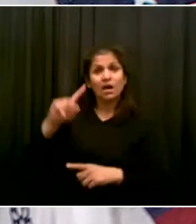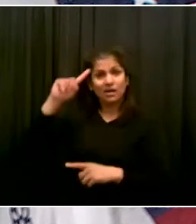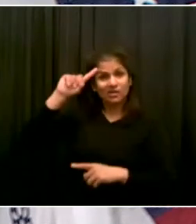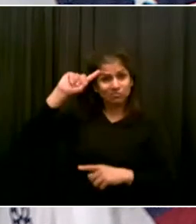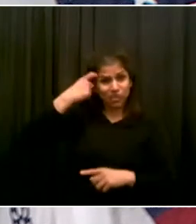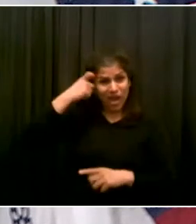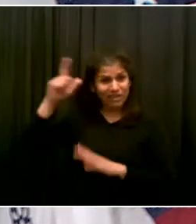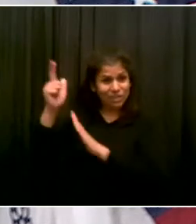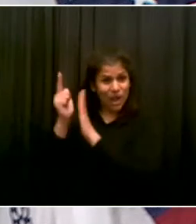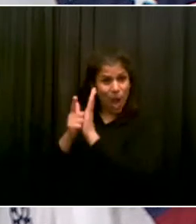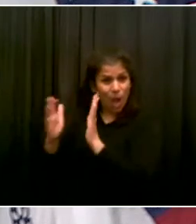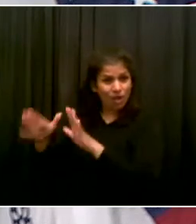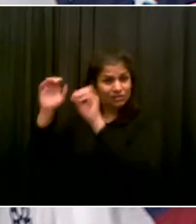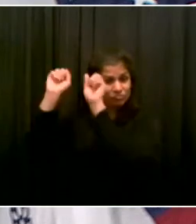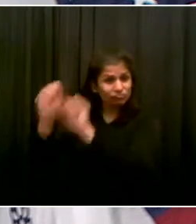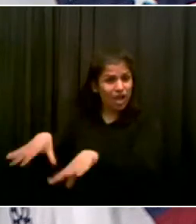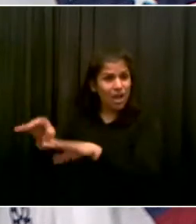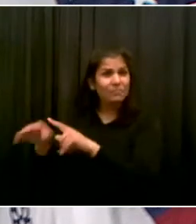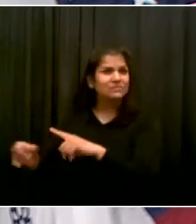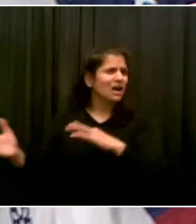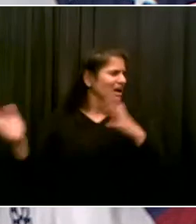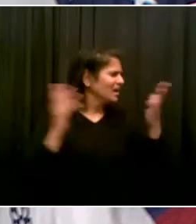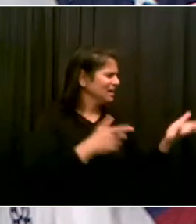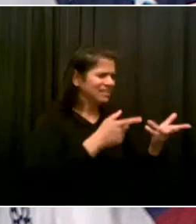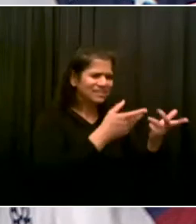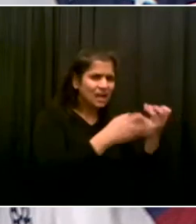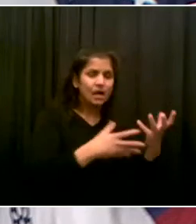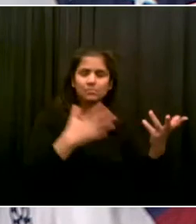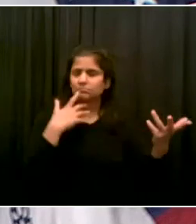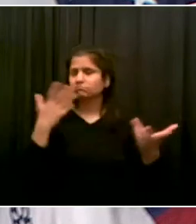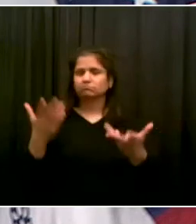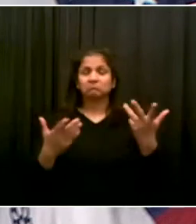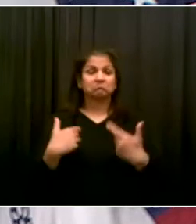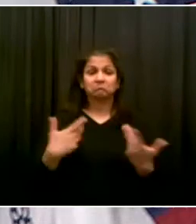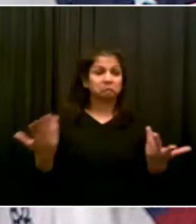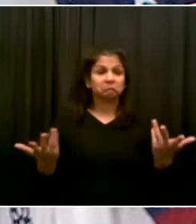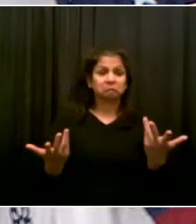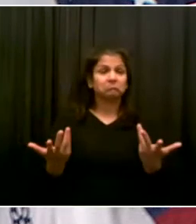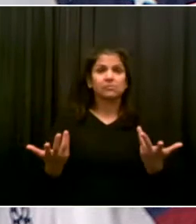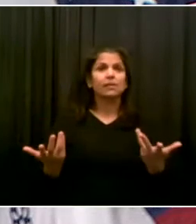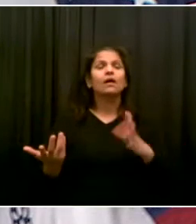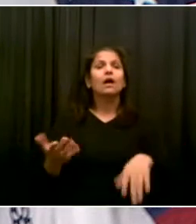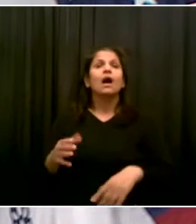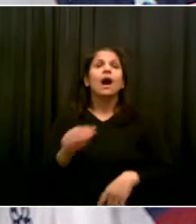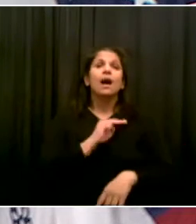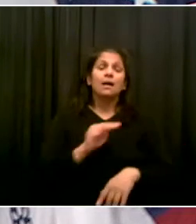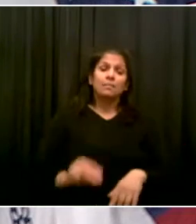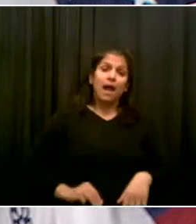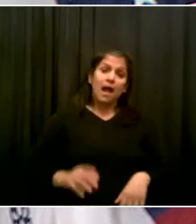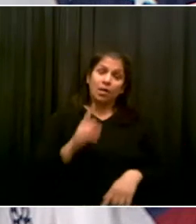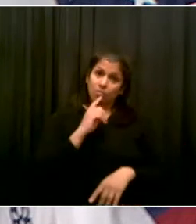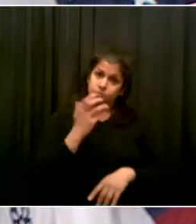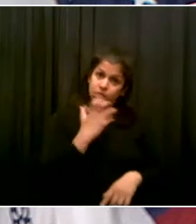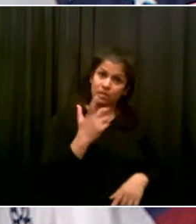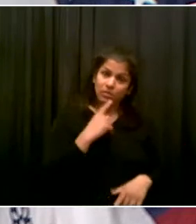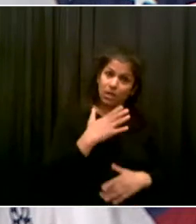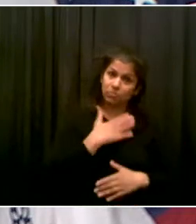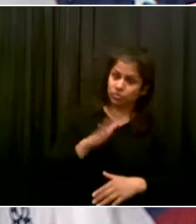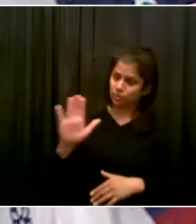Ariama, I appreciate the question, and I can tell it's a very sincere question. I mean, first of all, I can't speak for the Bronx DA.